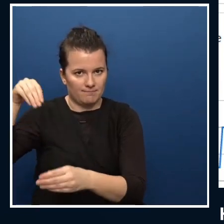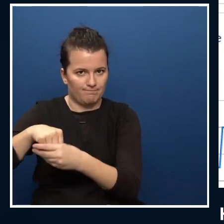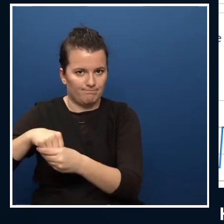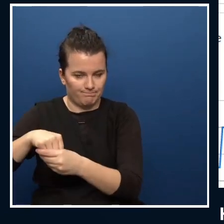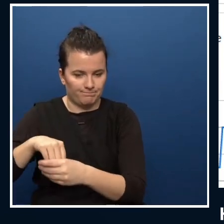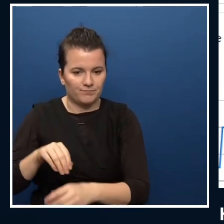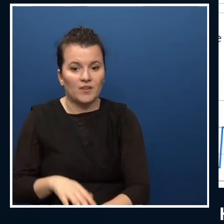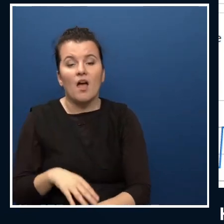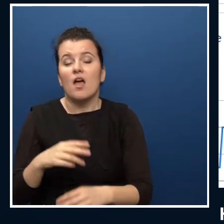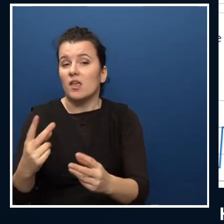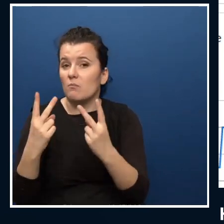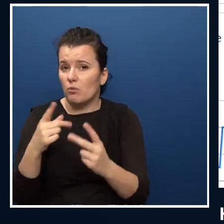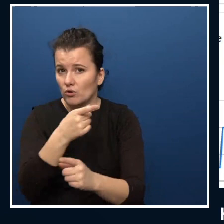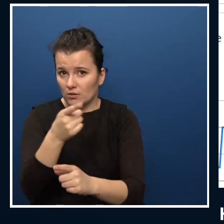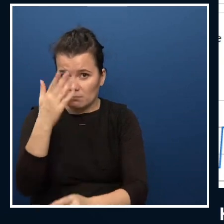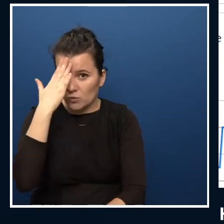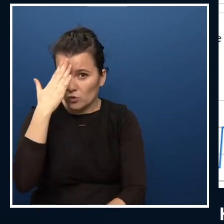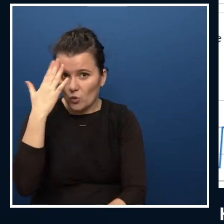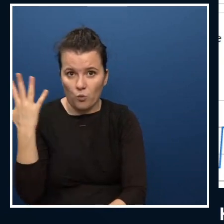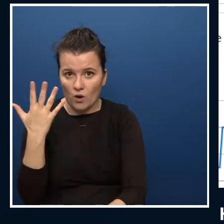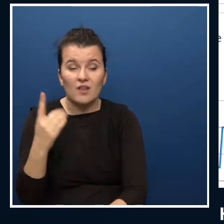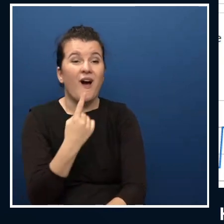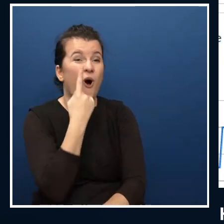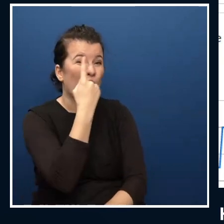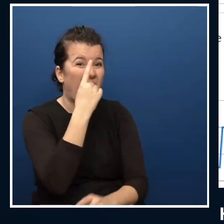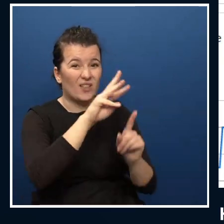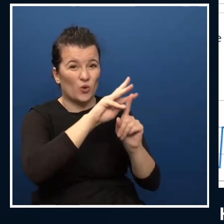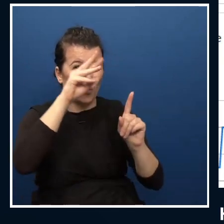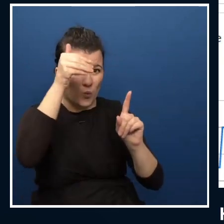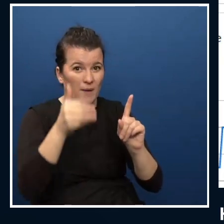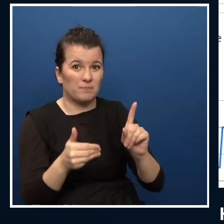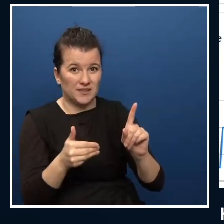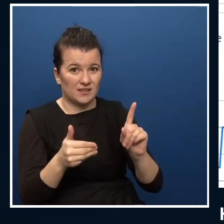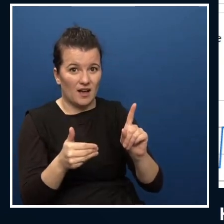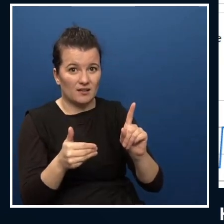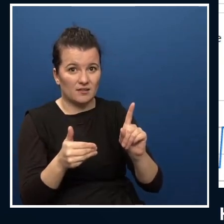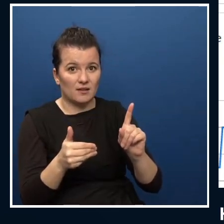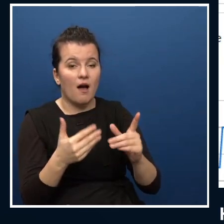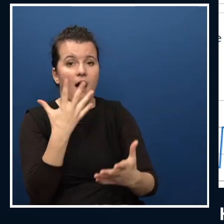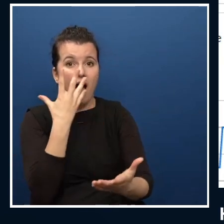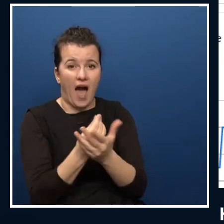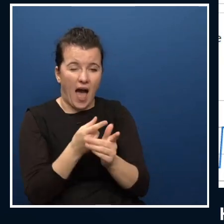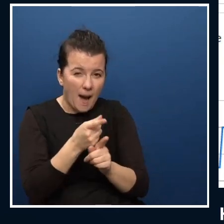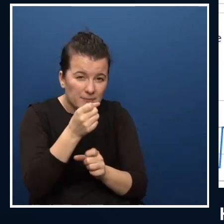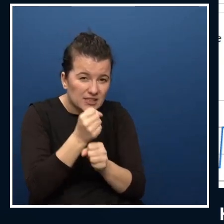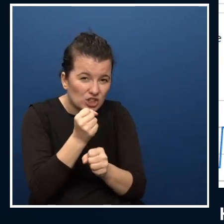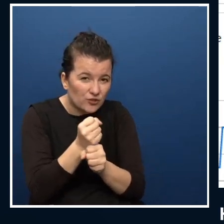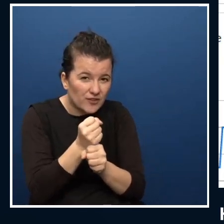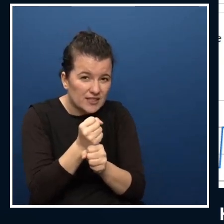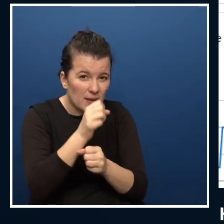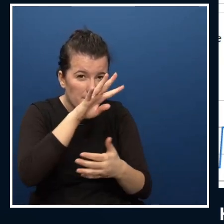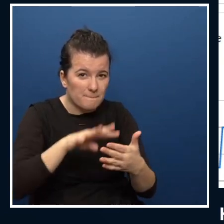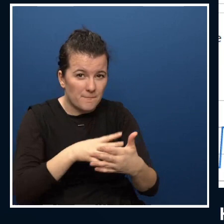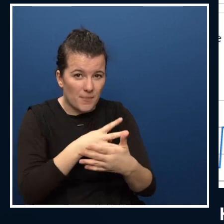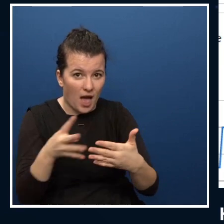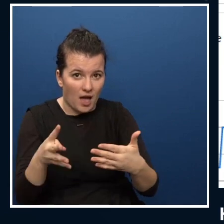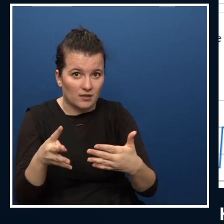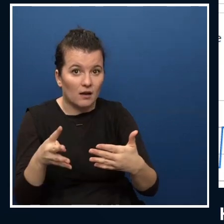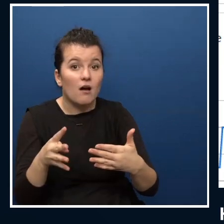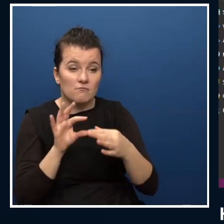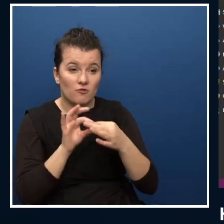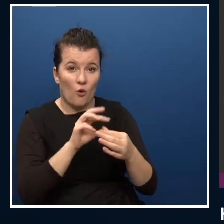have one website per app service plan. It's very expensive to do that. In